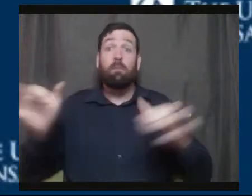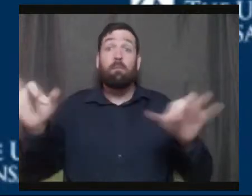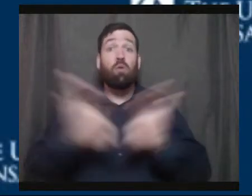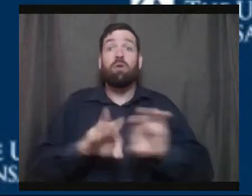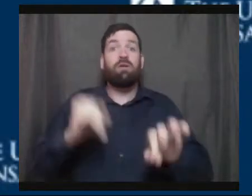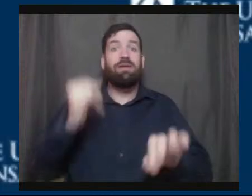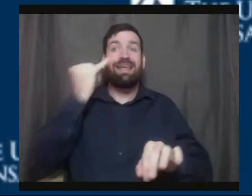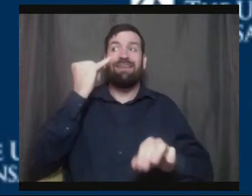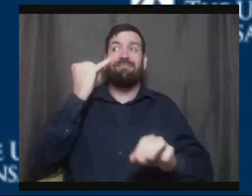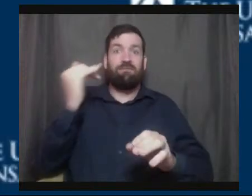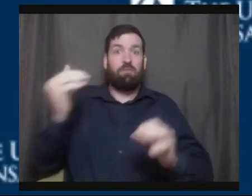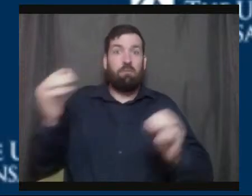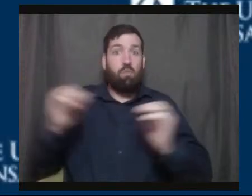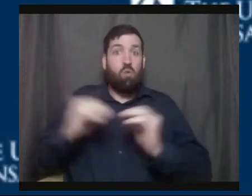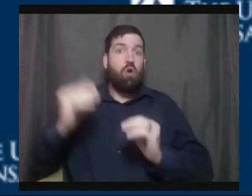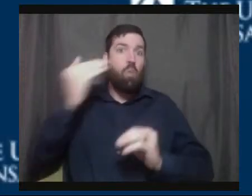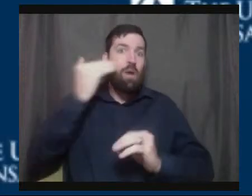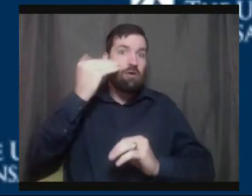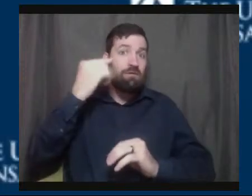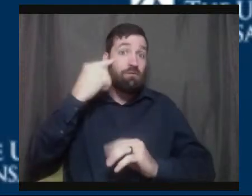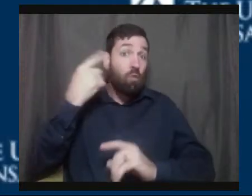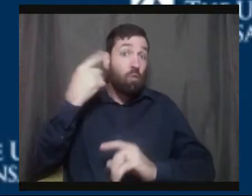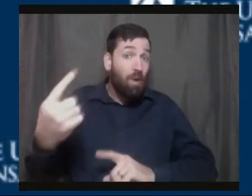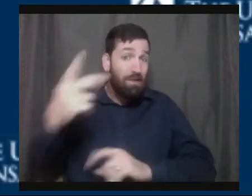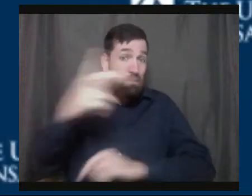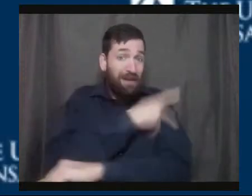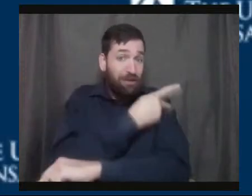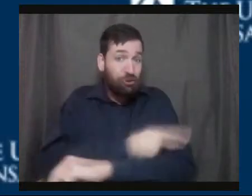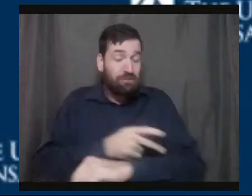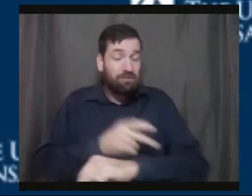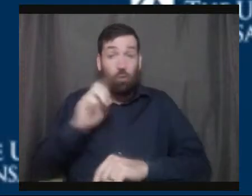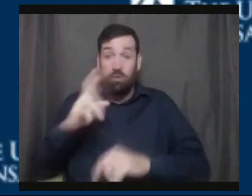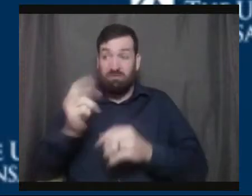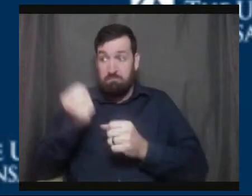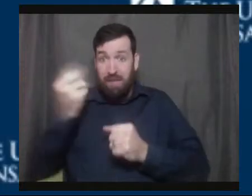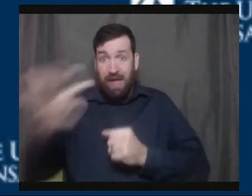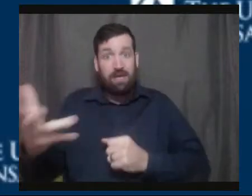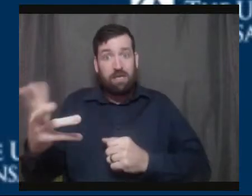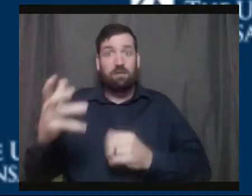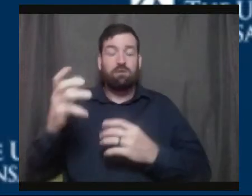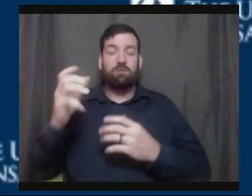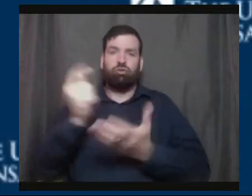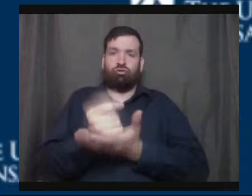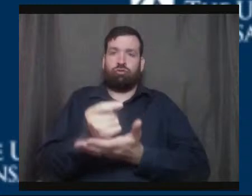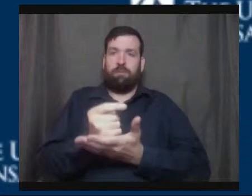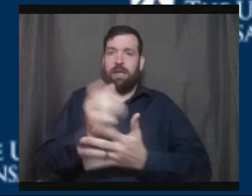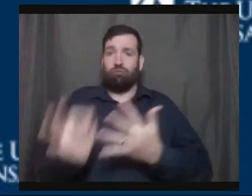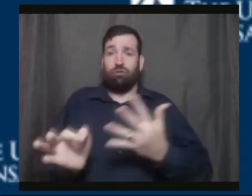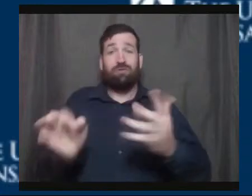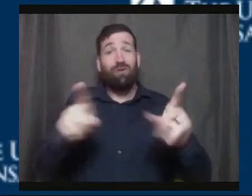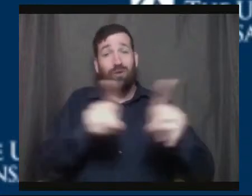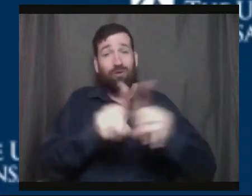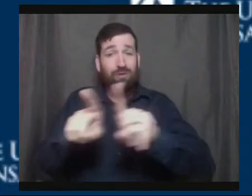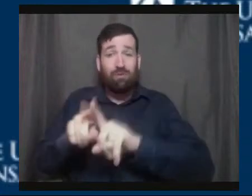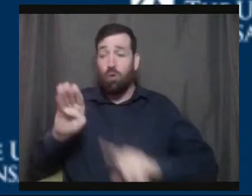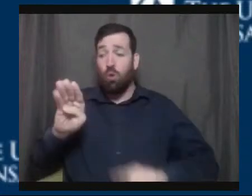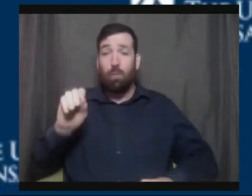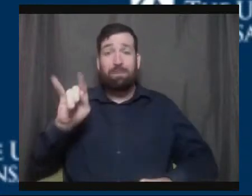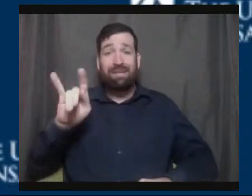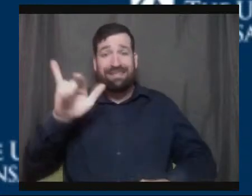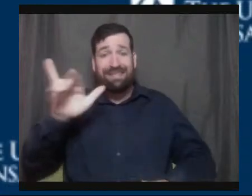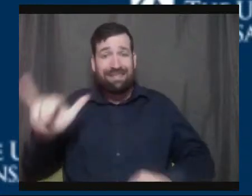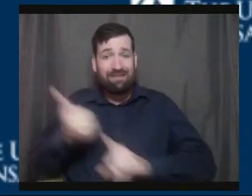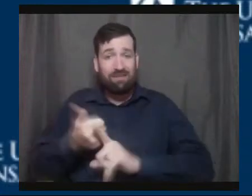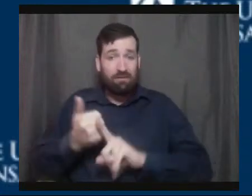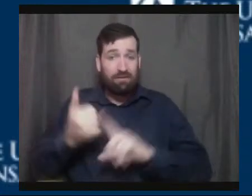awareness to one patient, let alone many, that there are treatment options, and the fact that obesity is a disease, then I think,